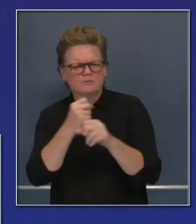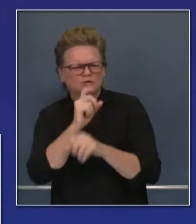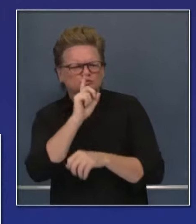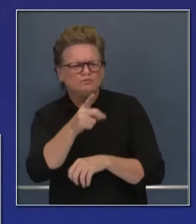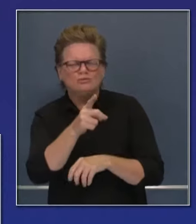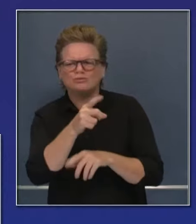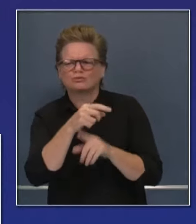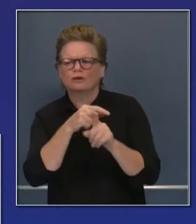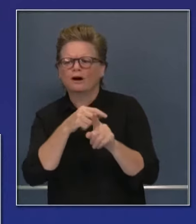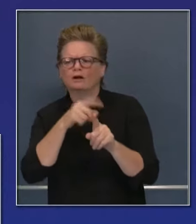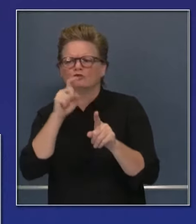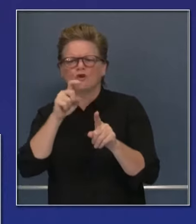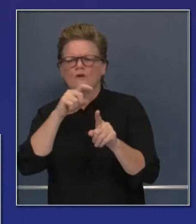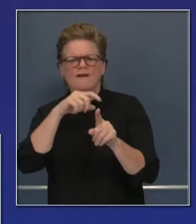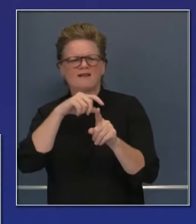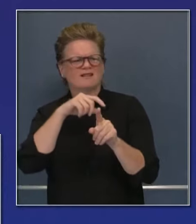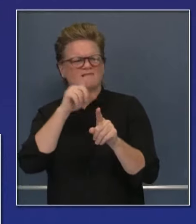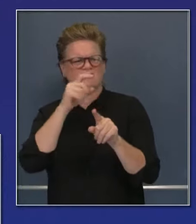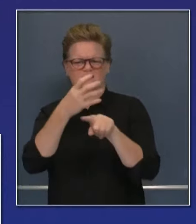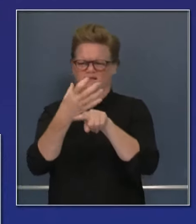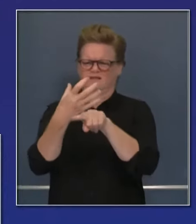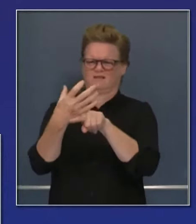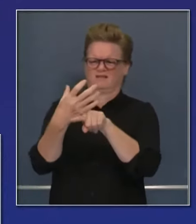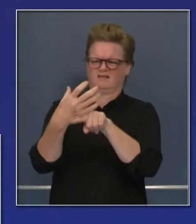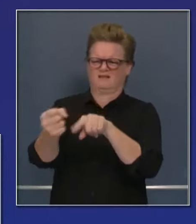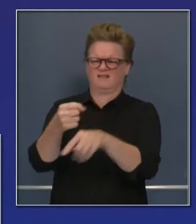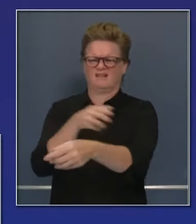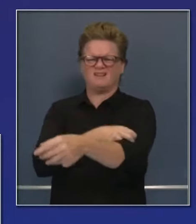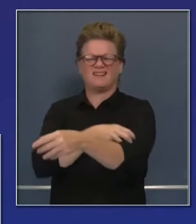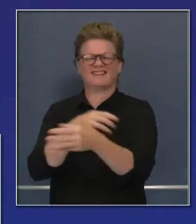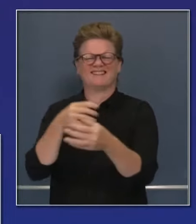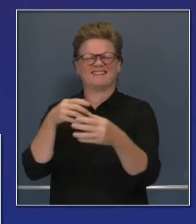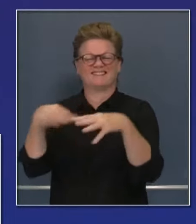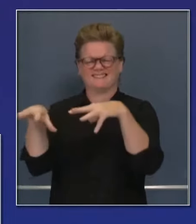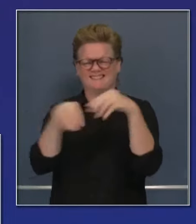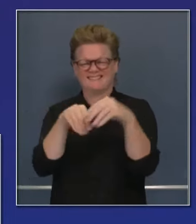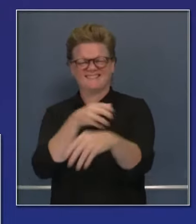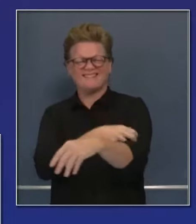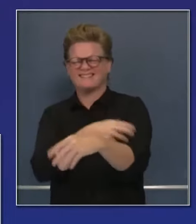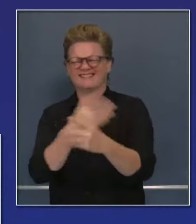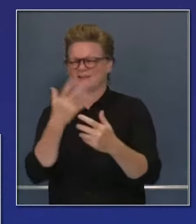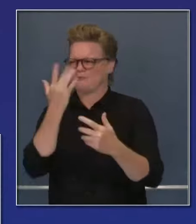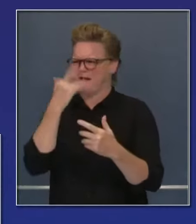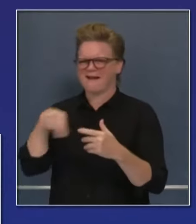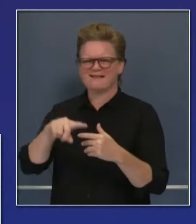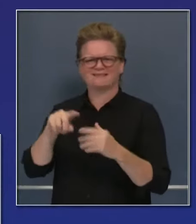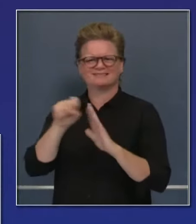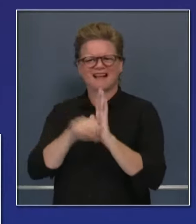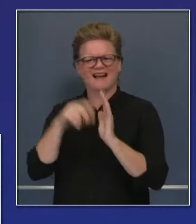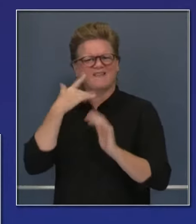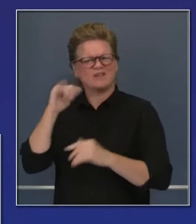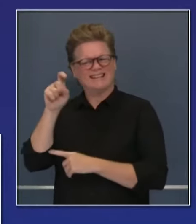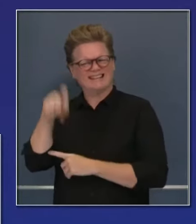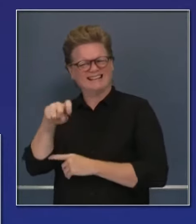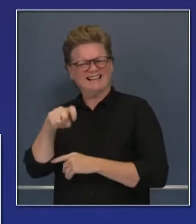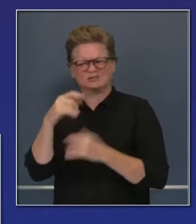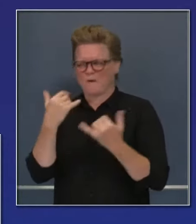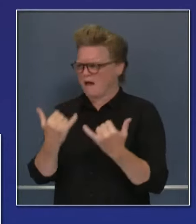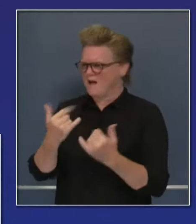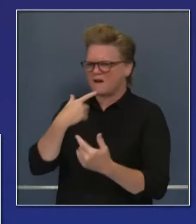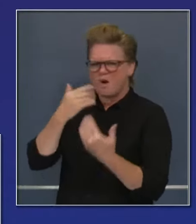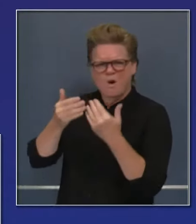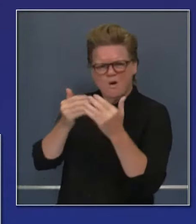as close as we are running to that peak capacity. Anywhere near 50,000 is a challenge for